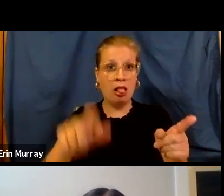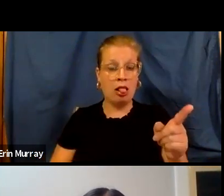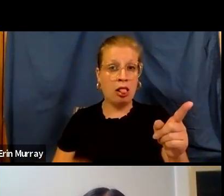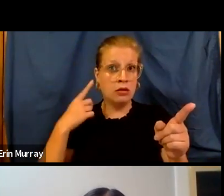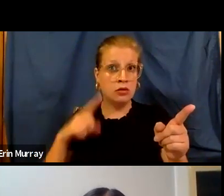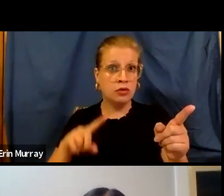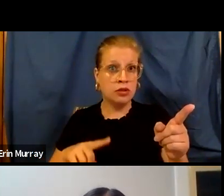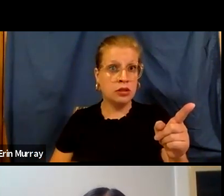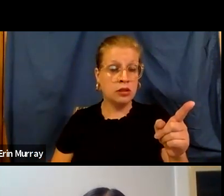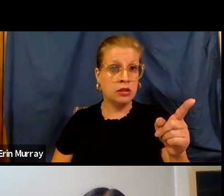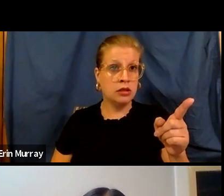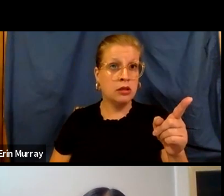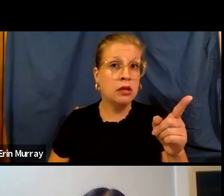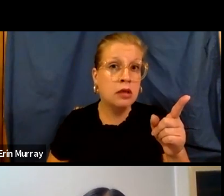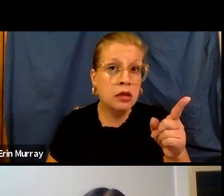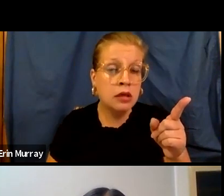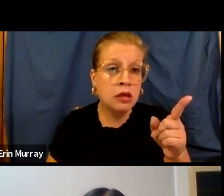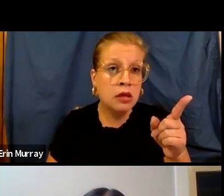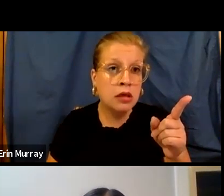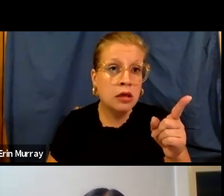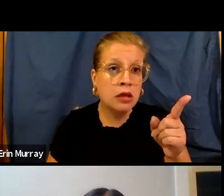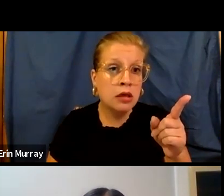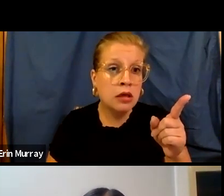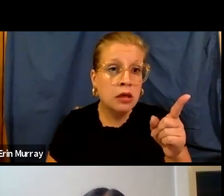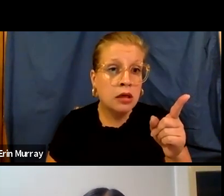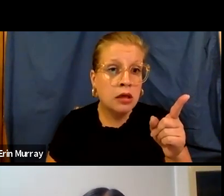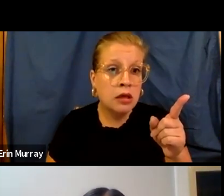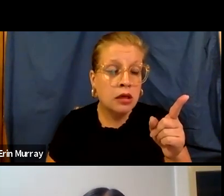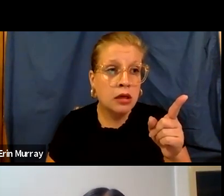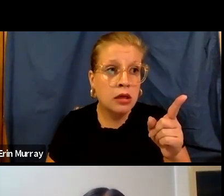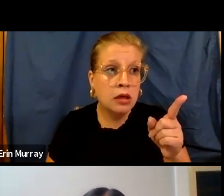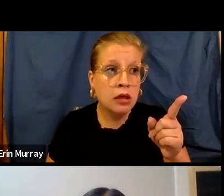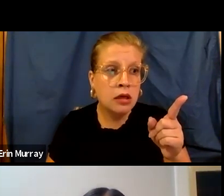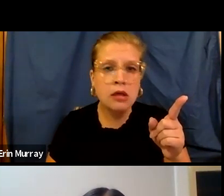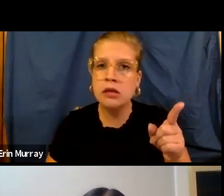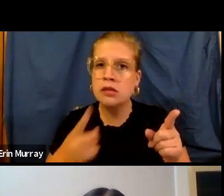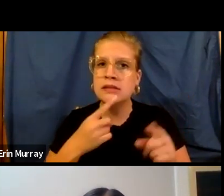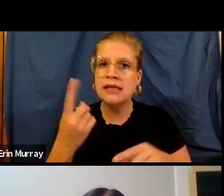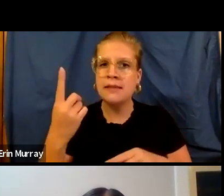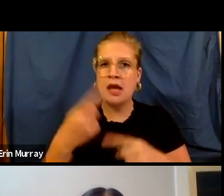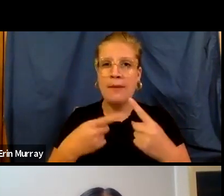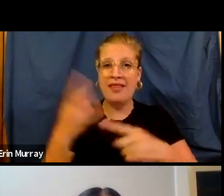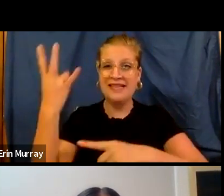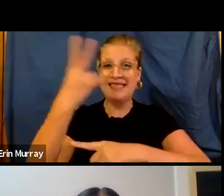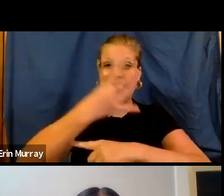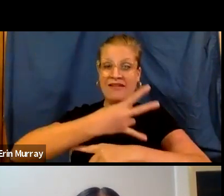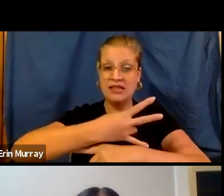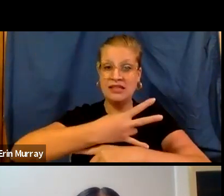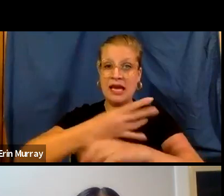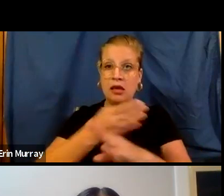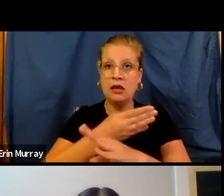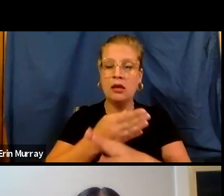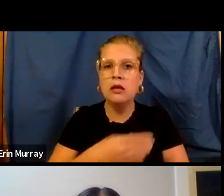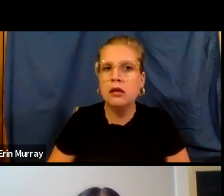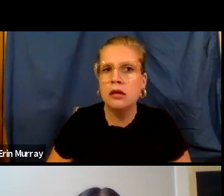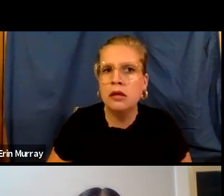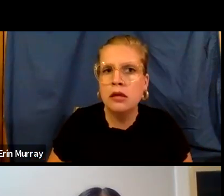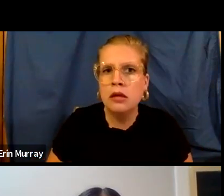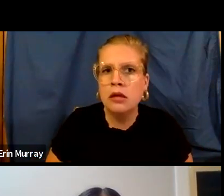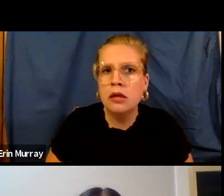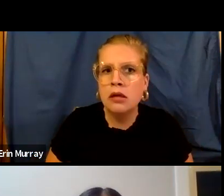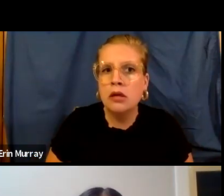I'm comfortable with, but in their future, we stick with the 7-day rule. Now, as far as your church is concerned,